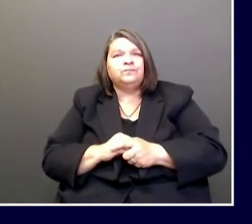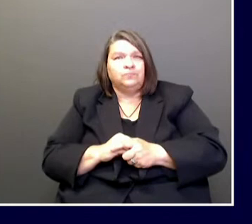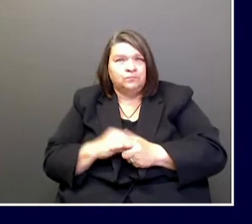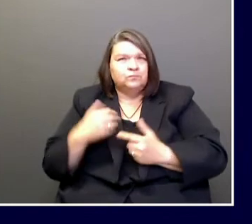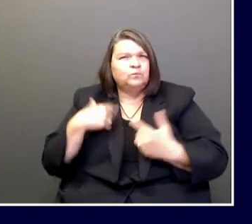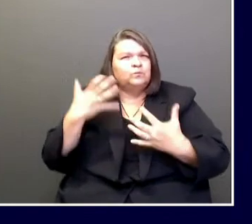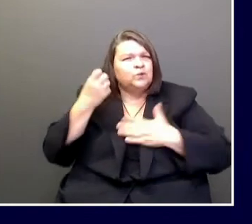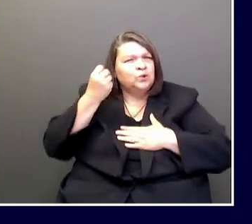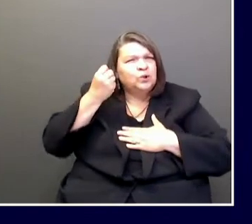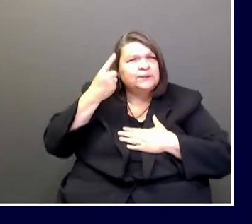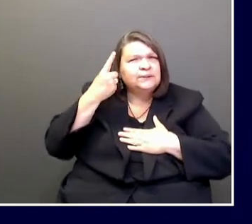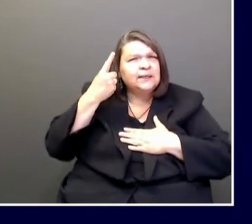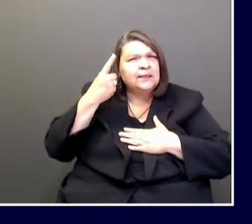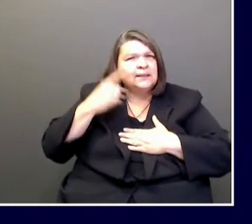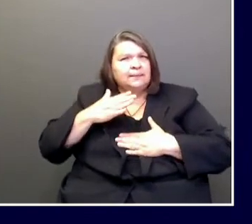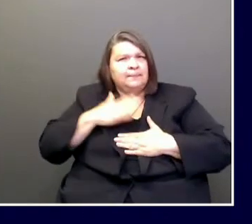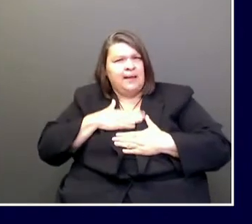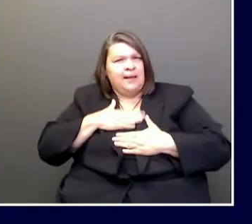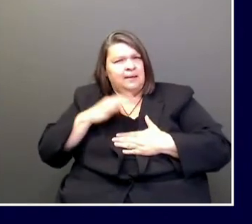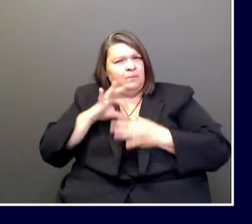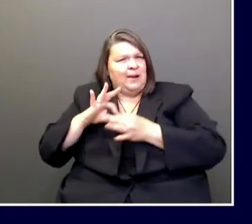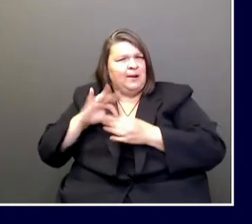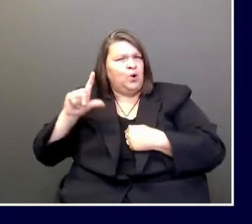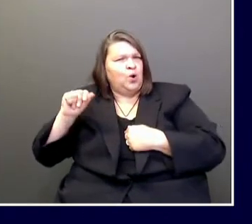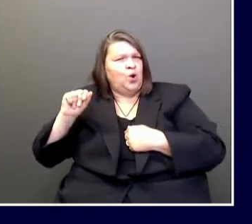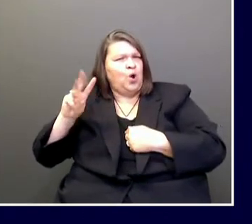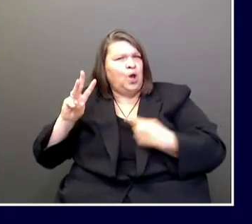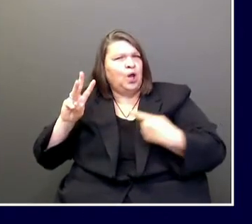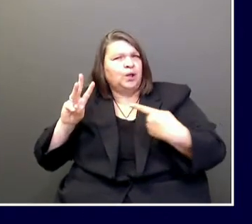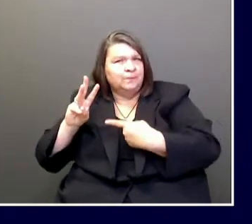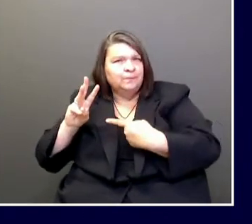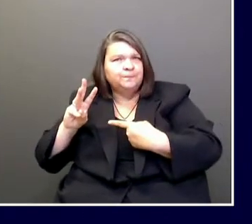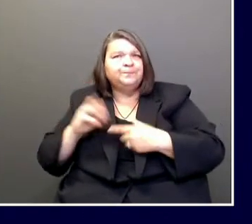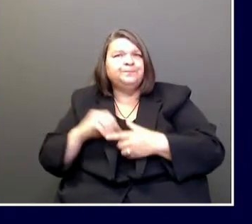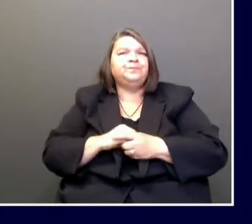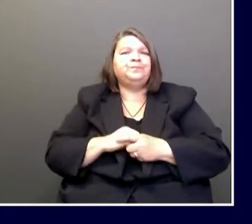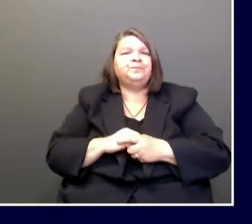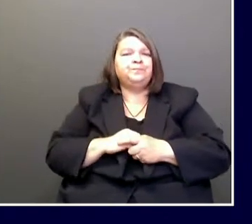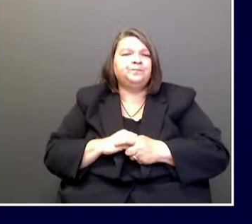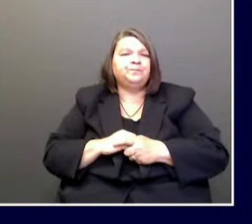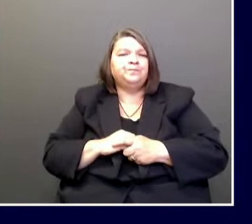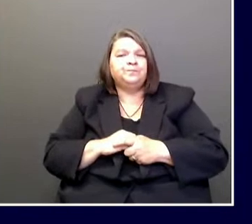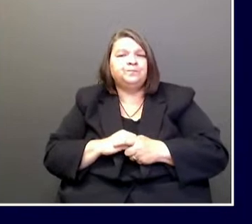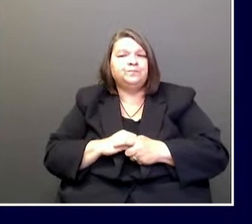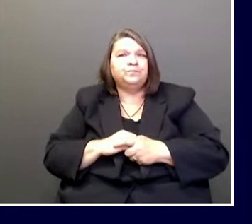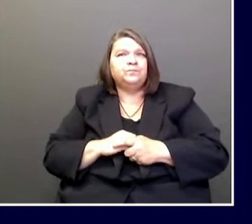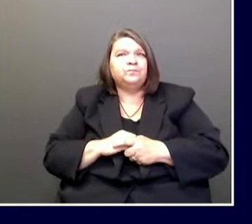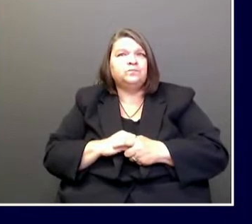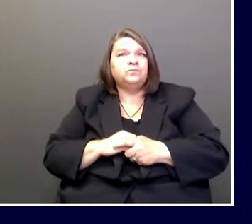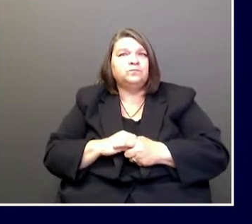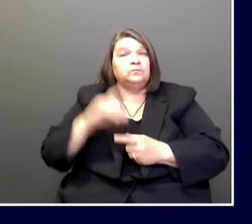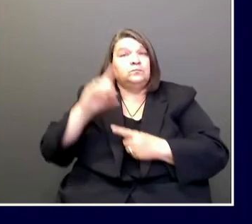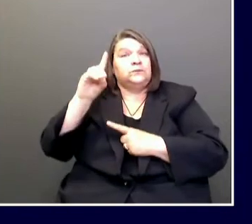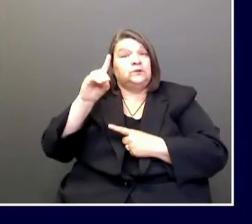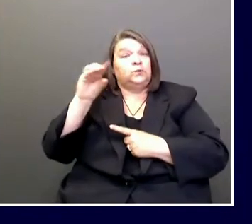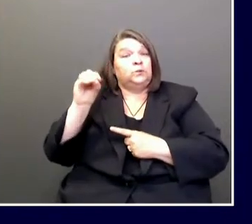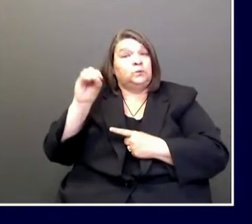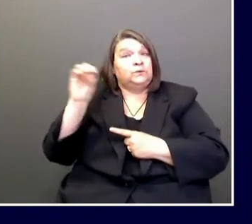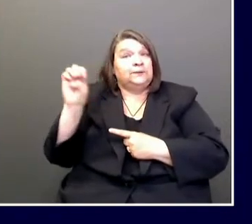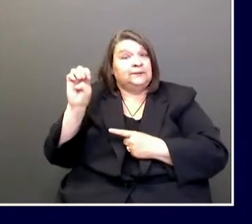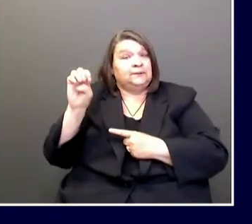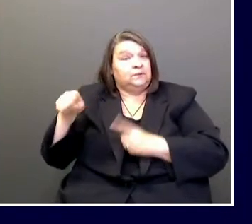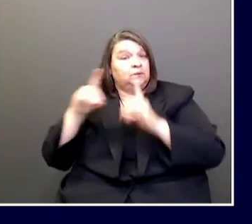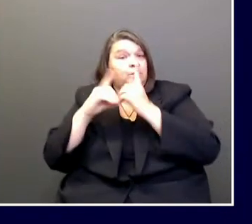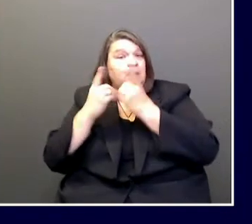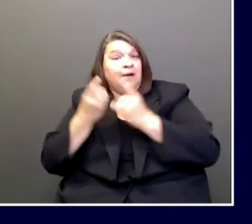law works perspective. Does the state of Maine have the power to ask schools to require masks at this